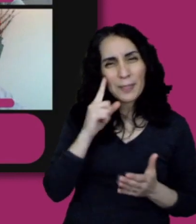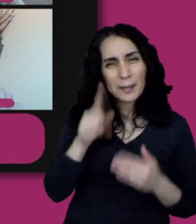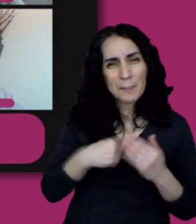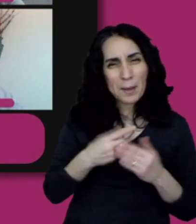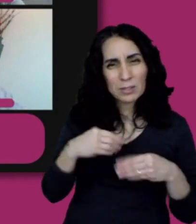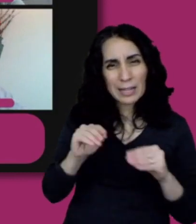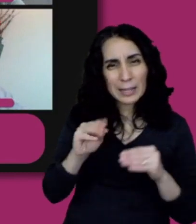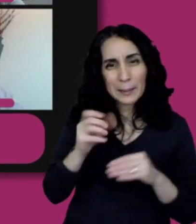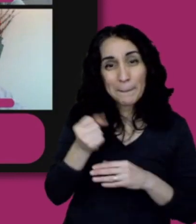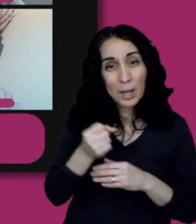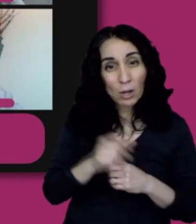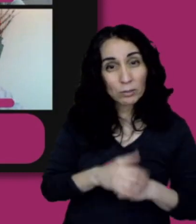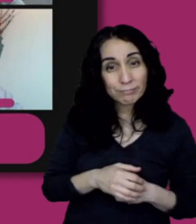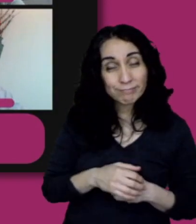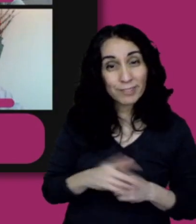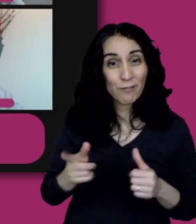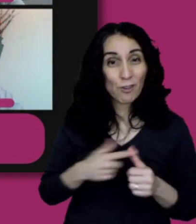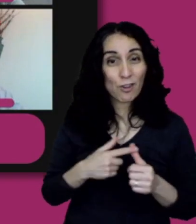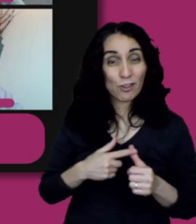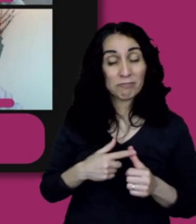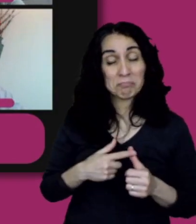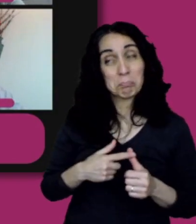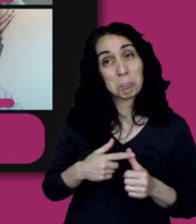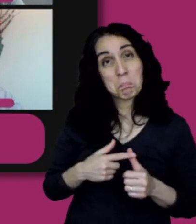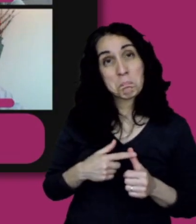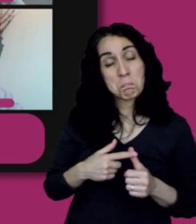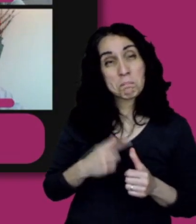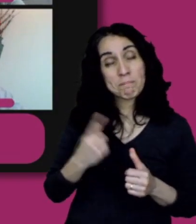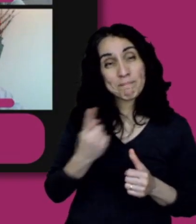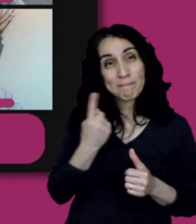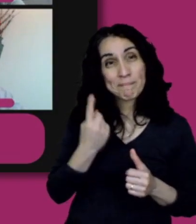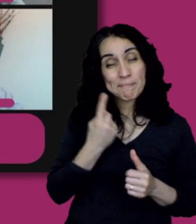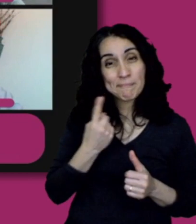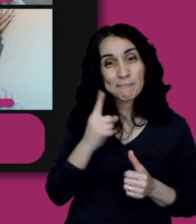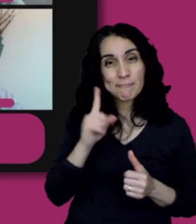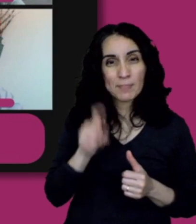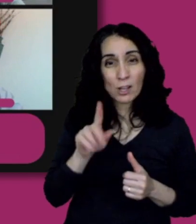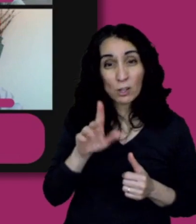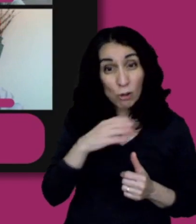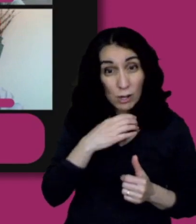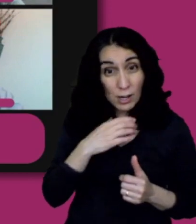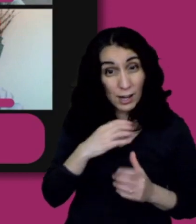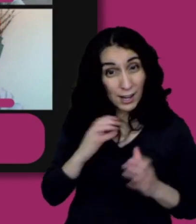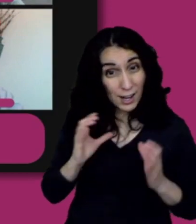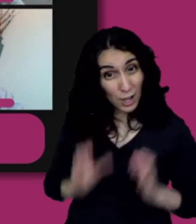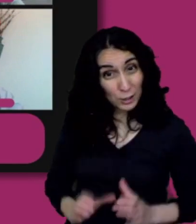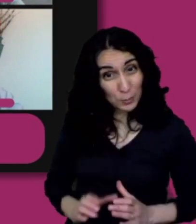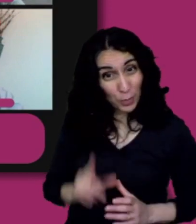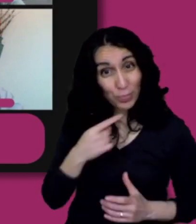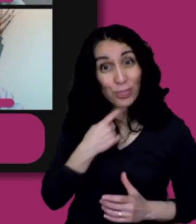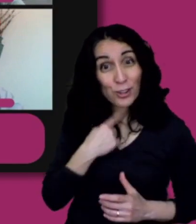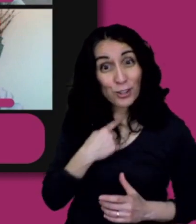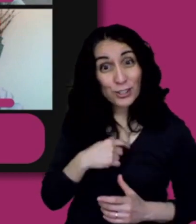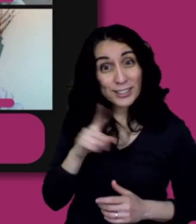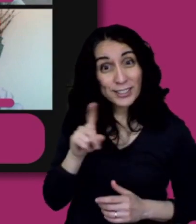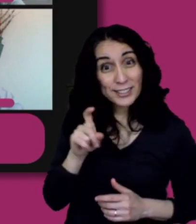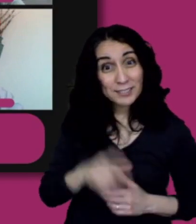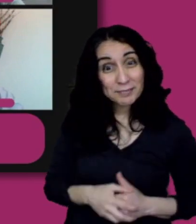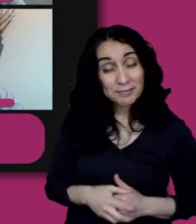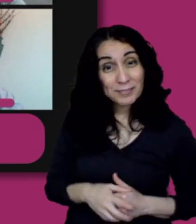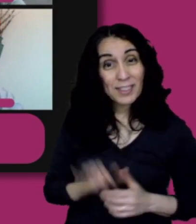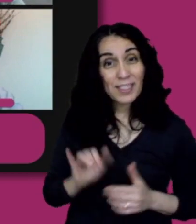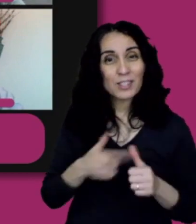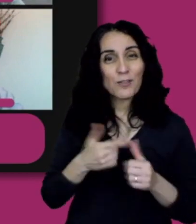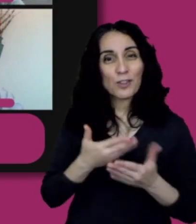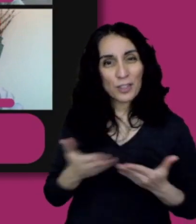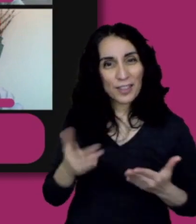maybe don't even think about that you're going to sell milk. Is your customer thirsty? That's the first